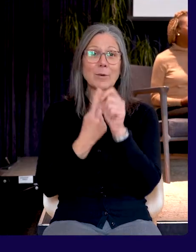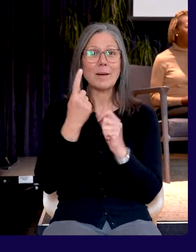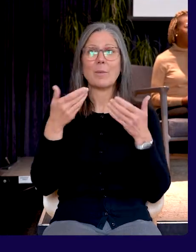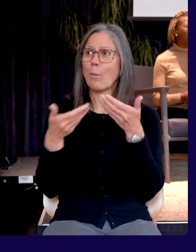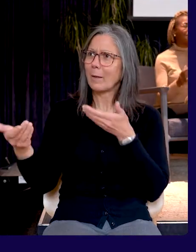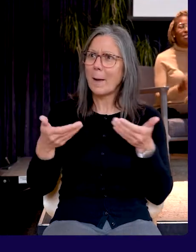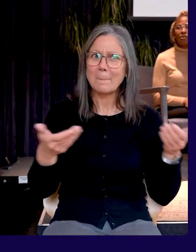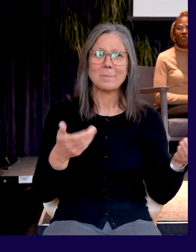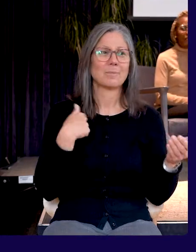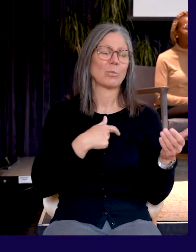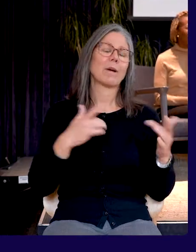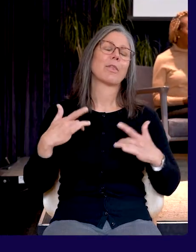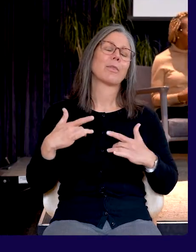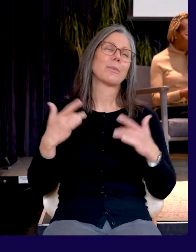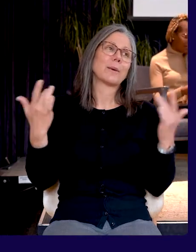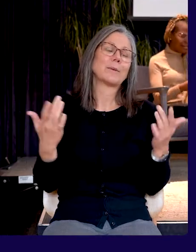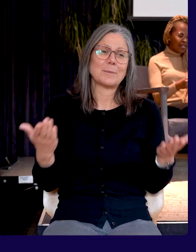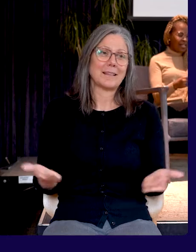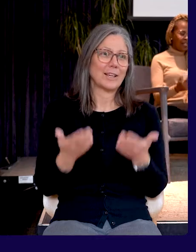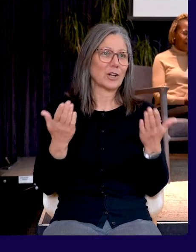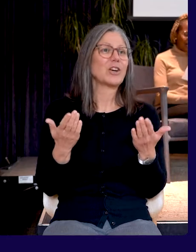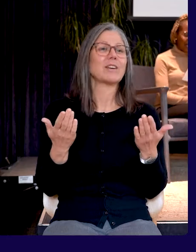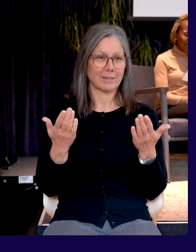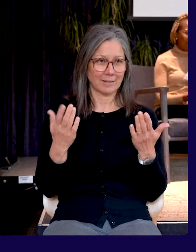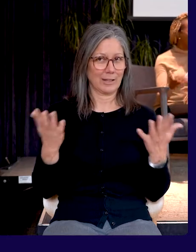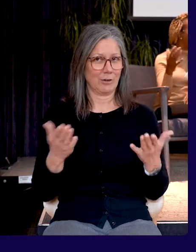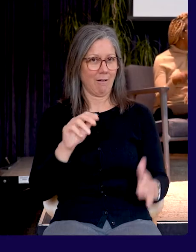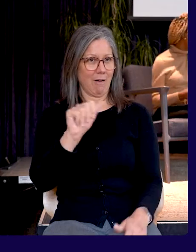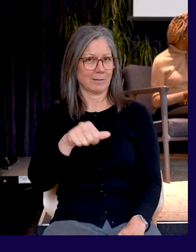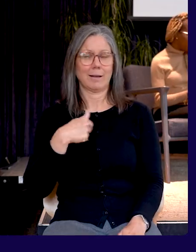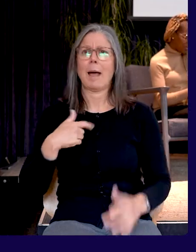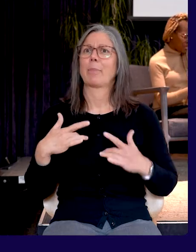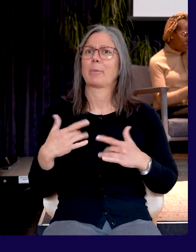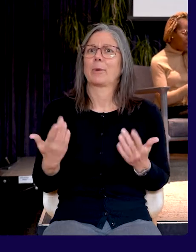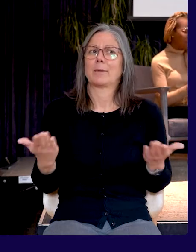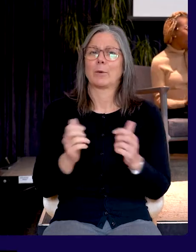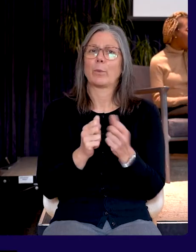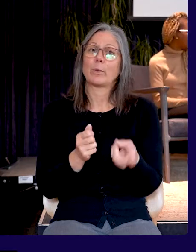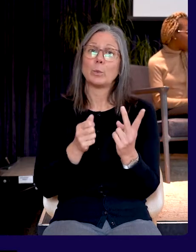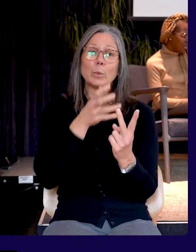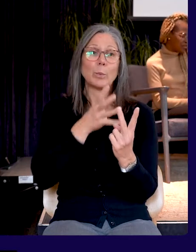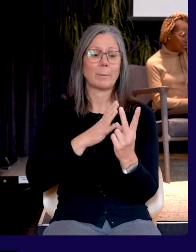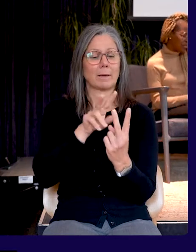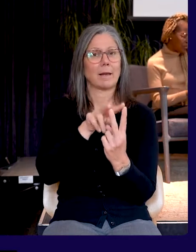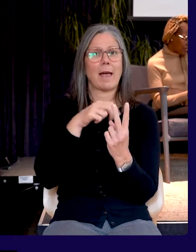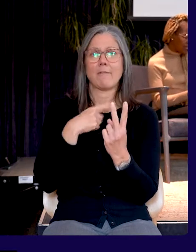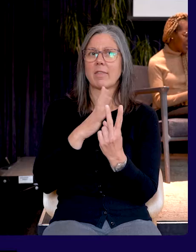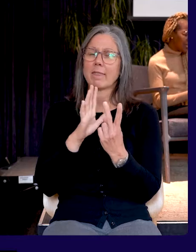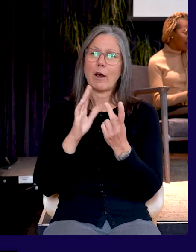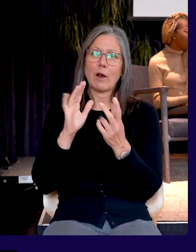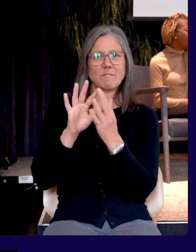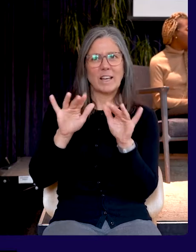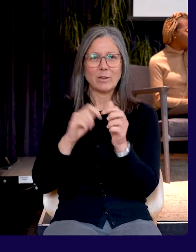Welcome, welcome, welcome. We are so thrilled to be here in Austin. I am thrilled to be here with two women who have their fingers on the